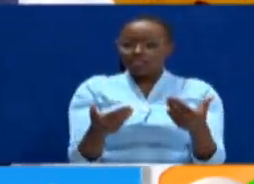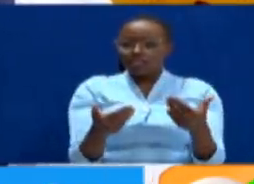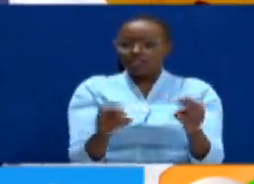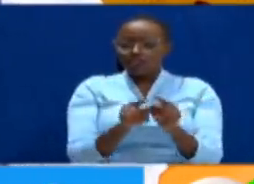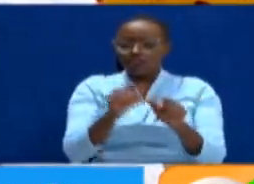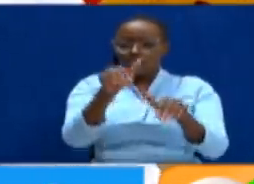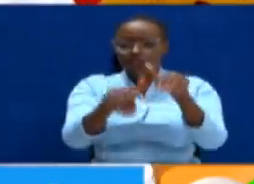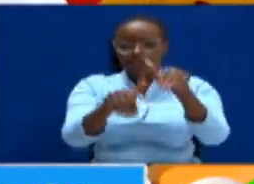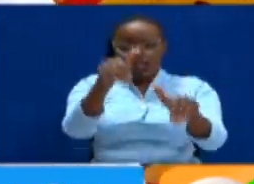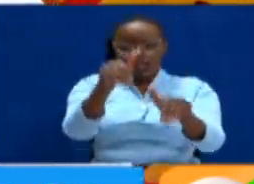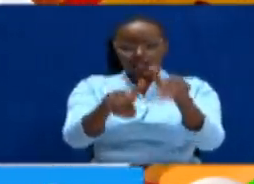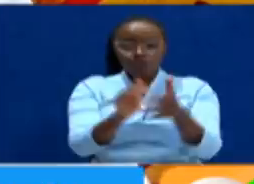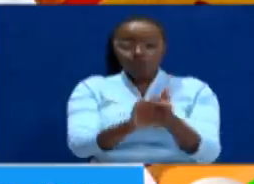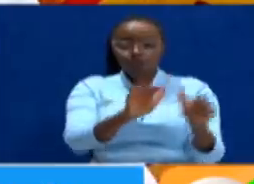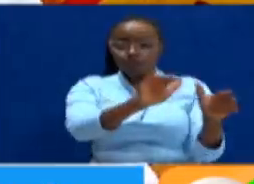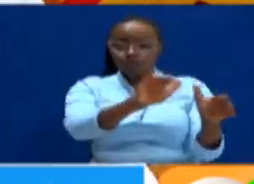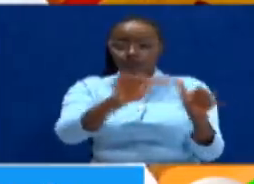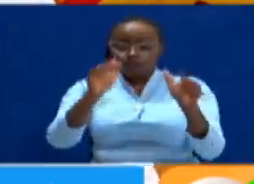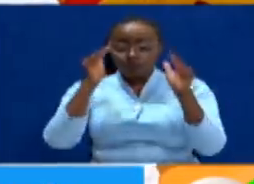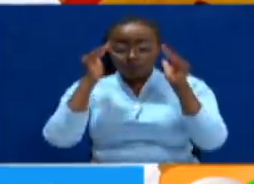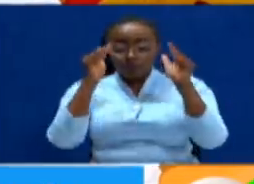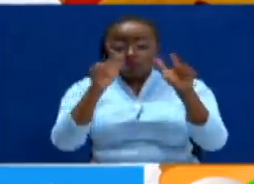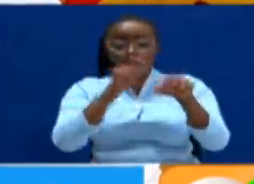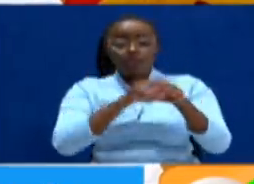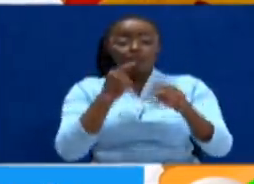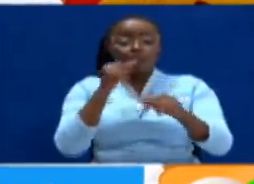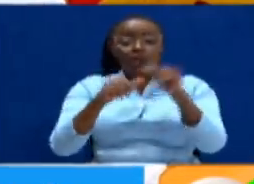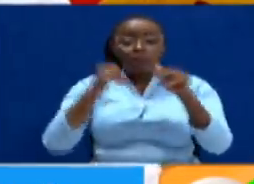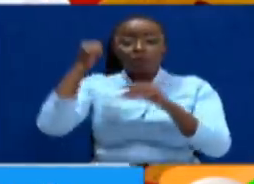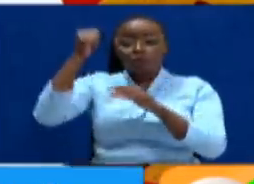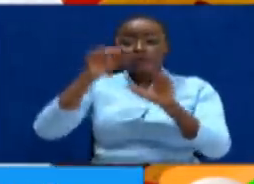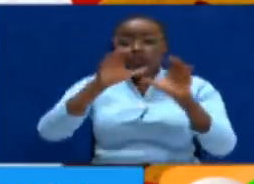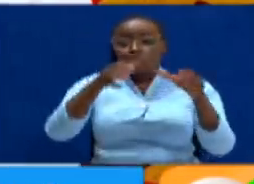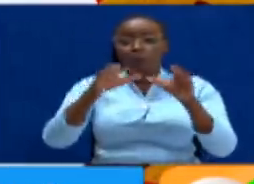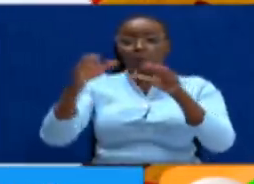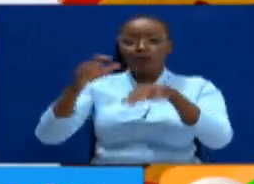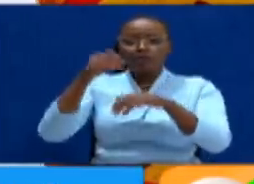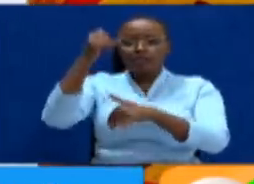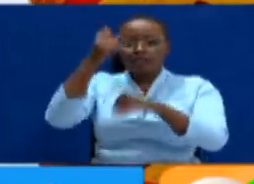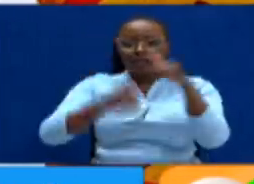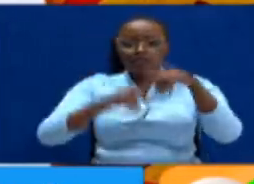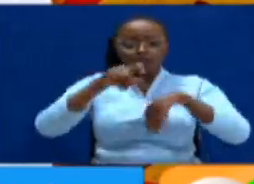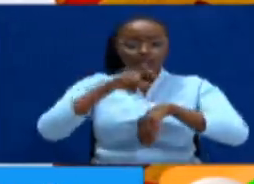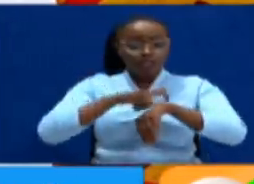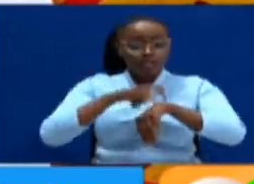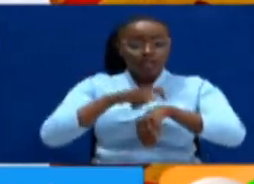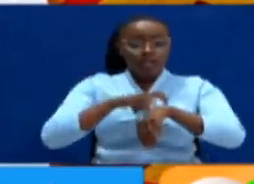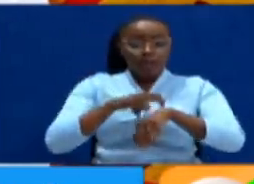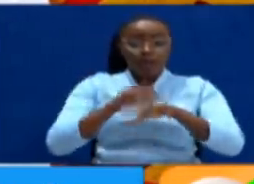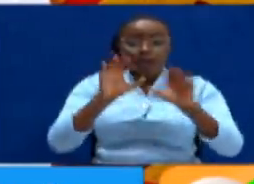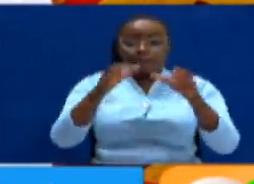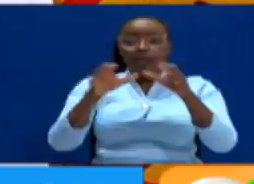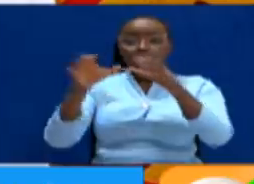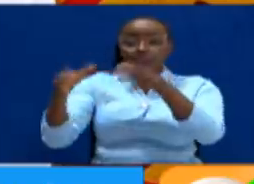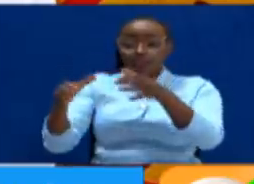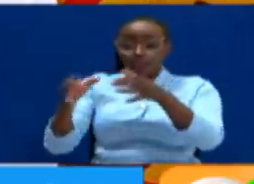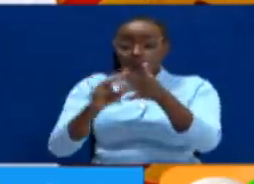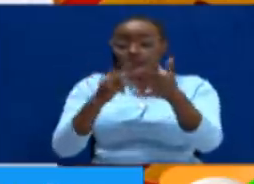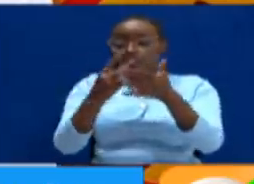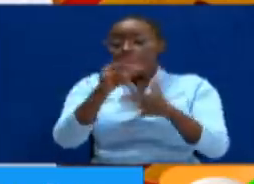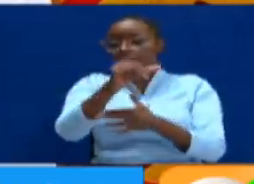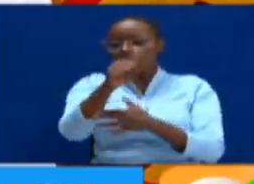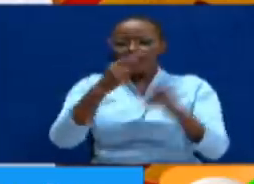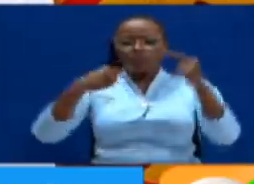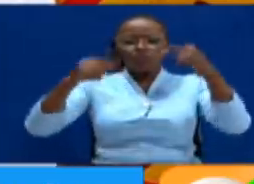in elections. Look at our history again when it comes to political parties. When was the last time a party defeated another